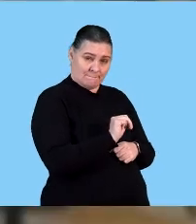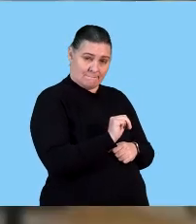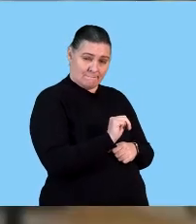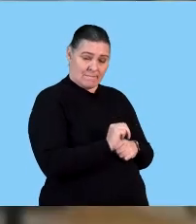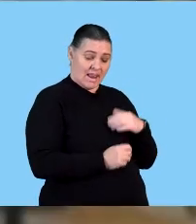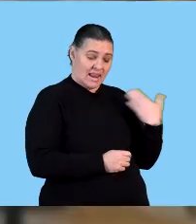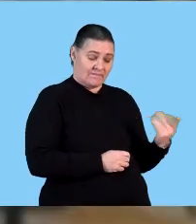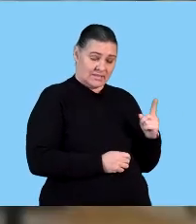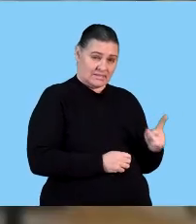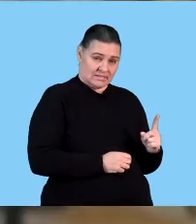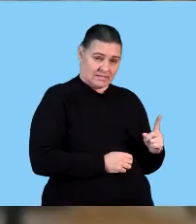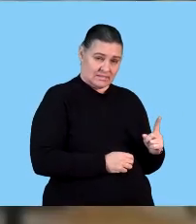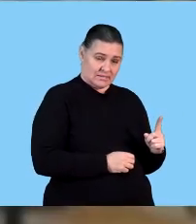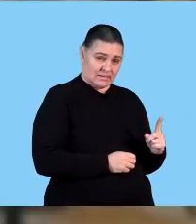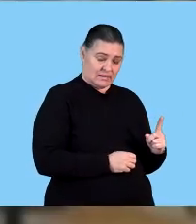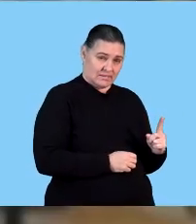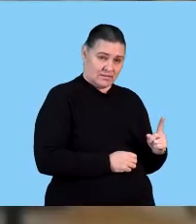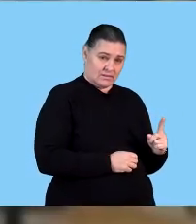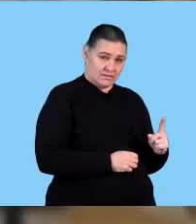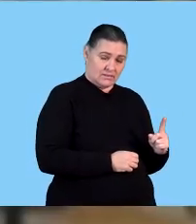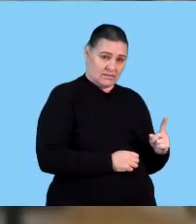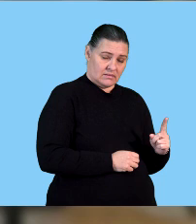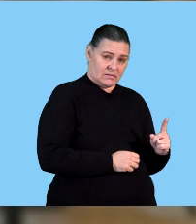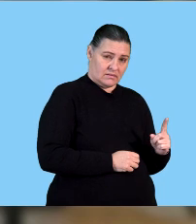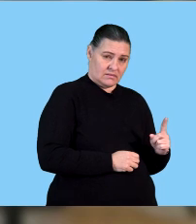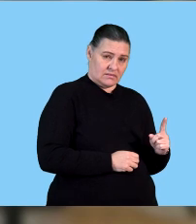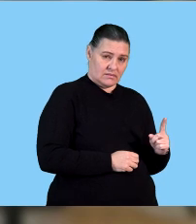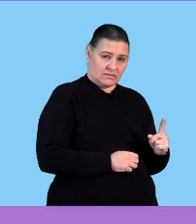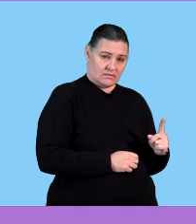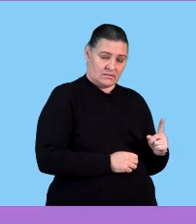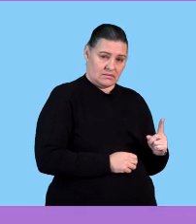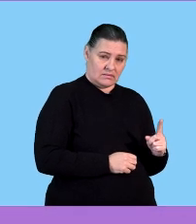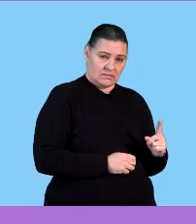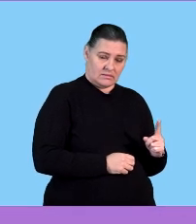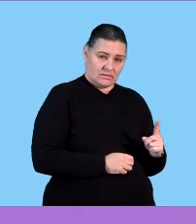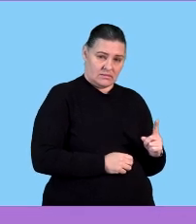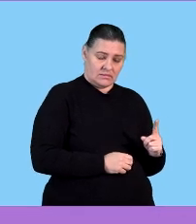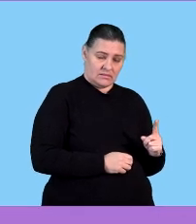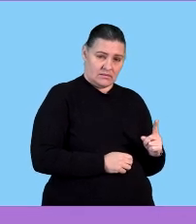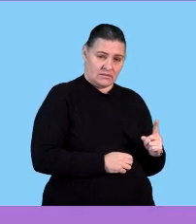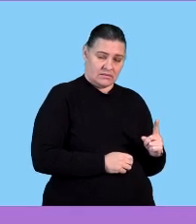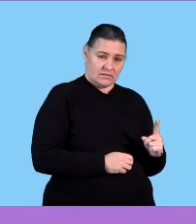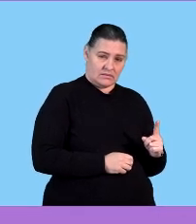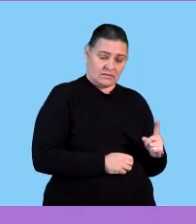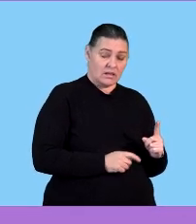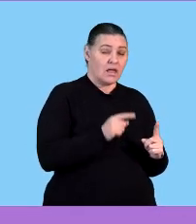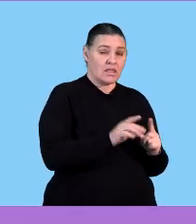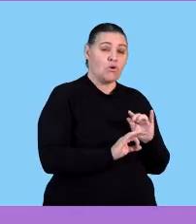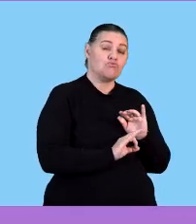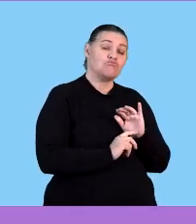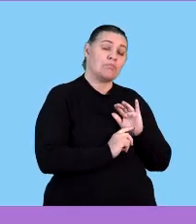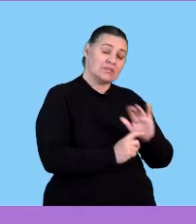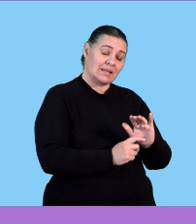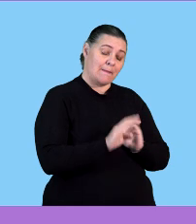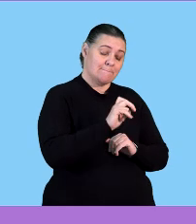on the left-hand side of that system. There it is. Let's circle it for you. So that 3